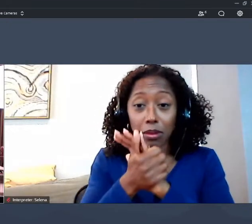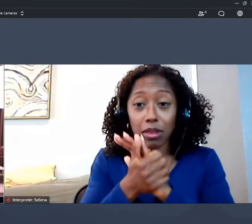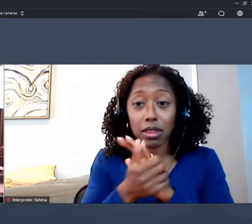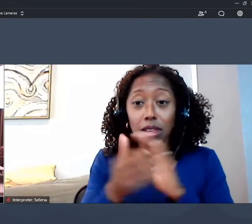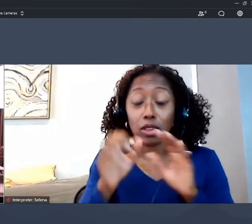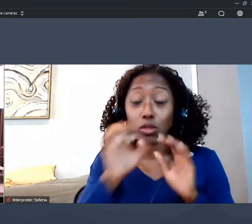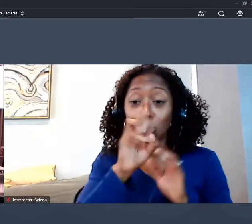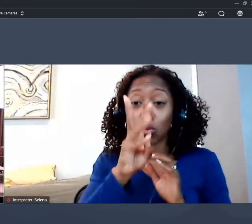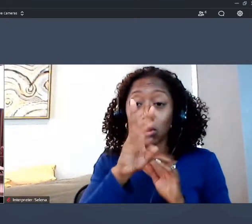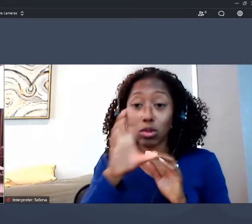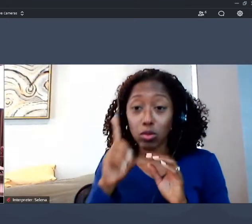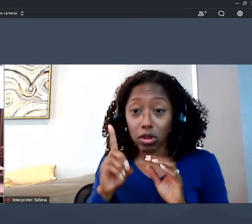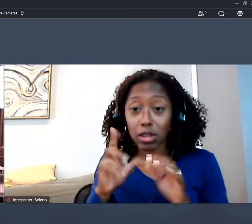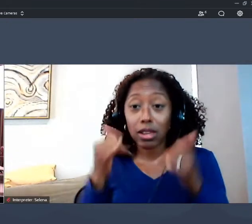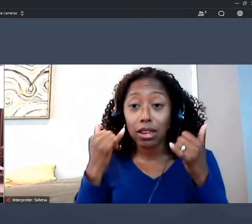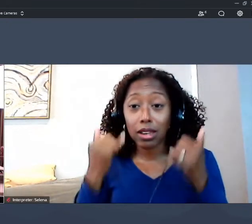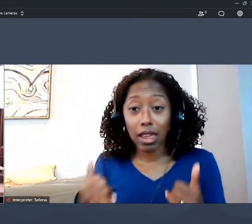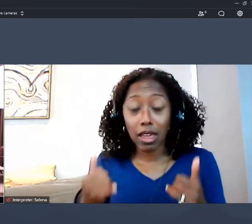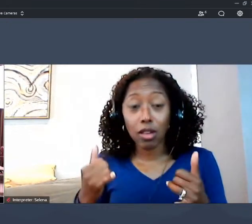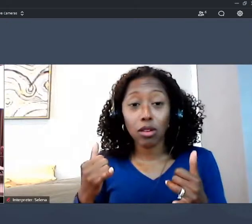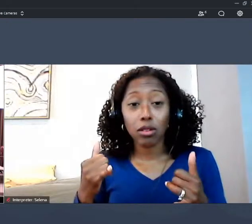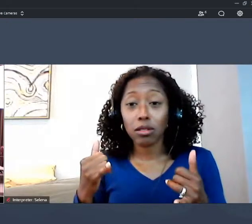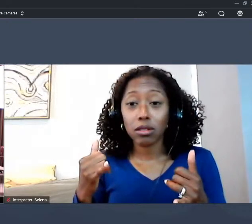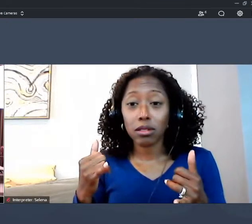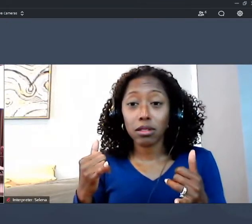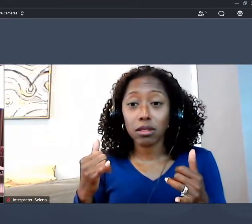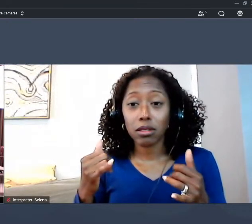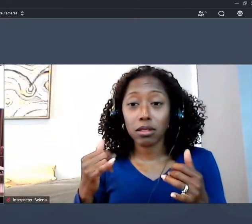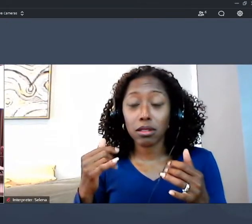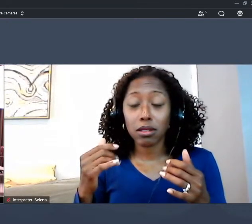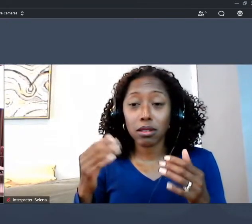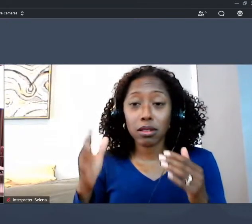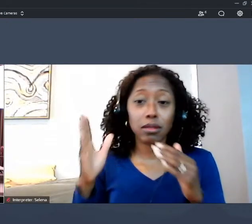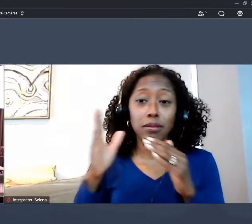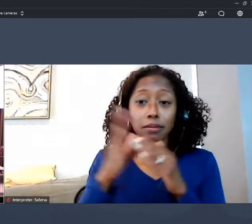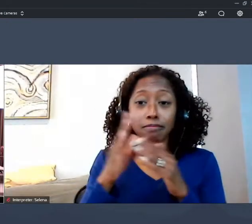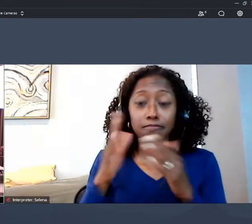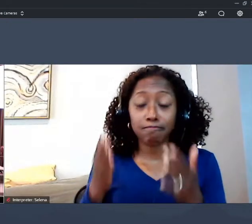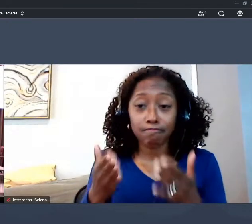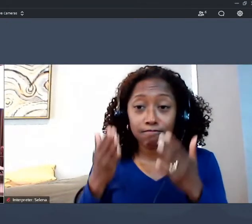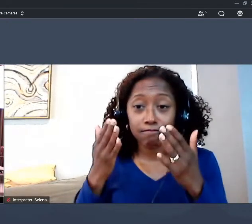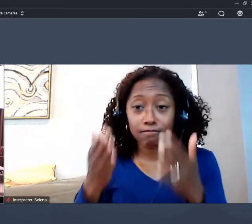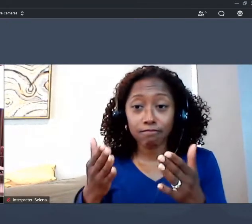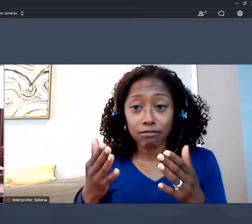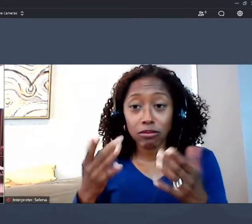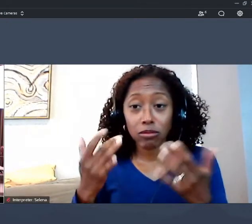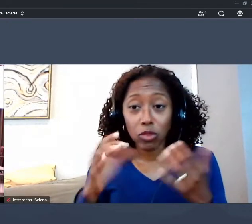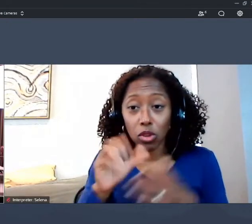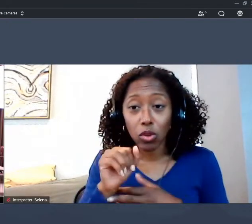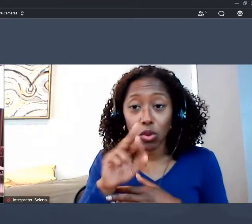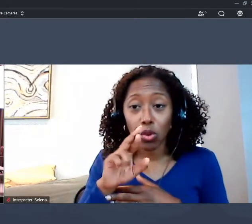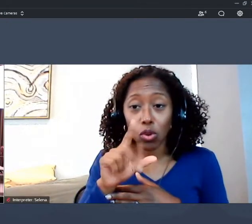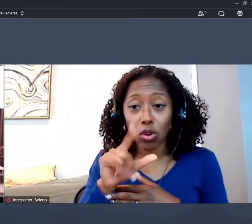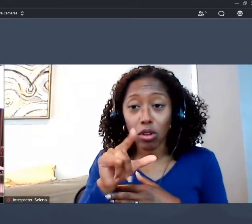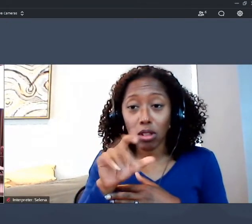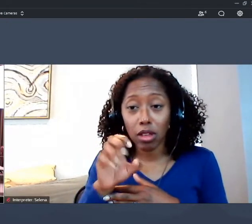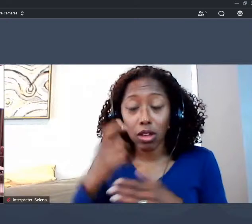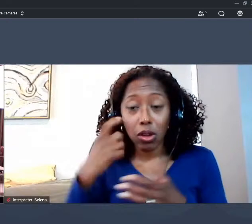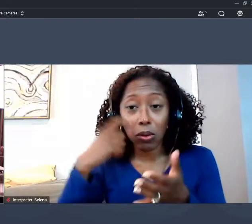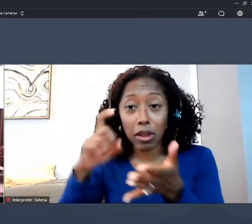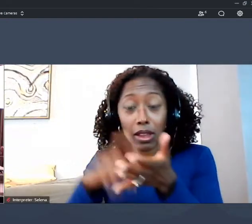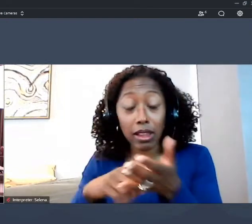We are back to the main motion. And Councilman Carlisle, I'll still recognize you. Well, thanks,